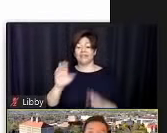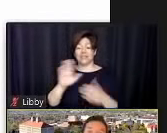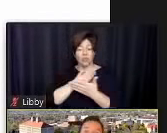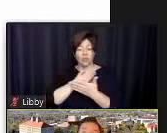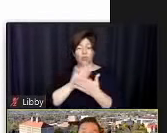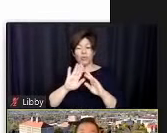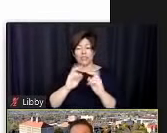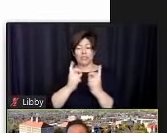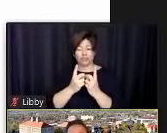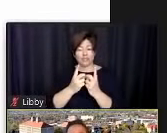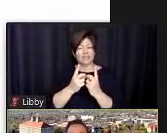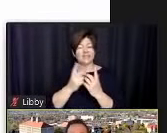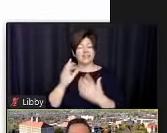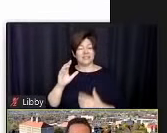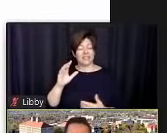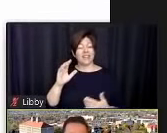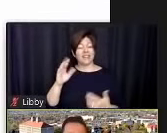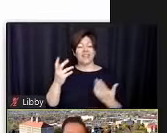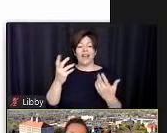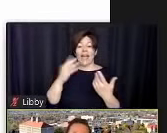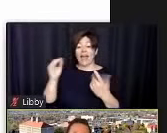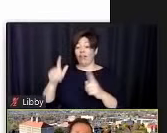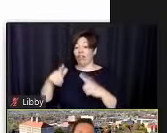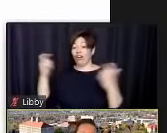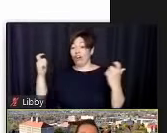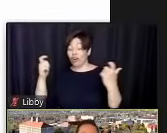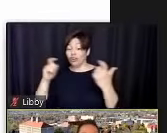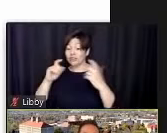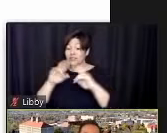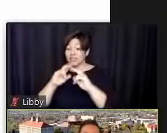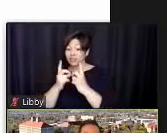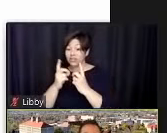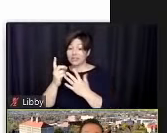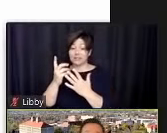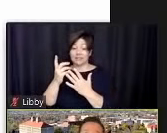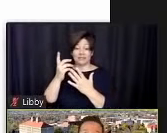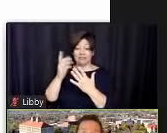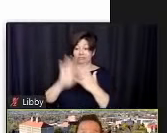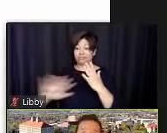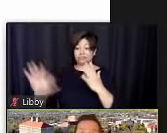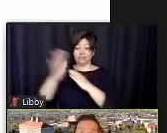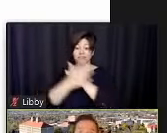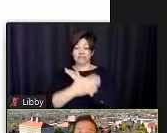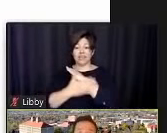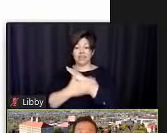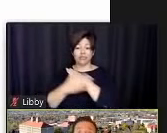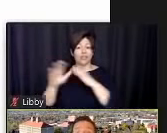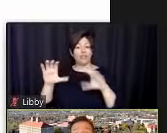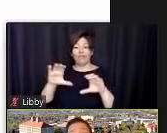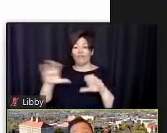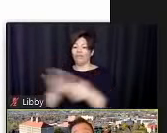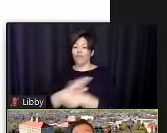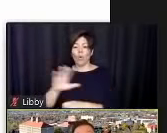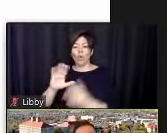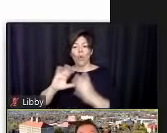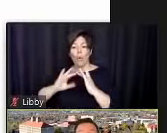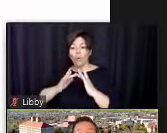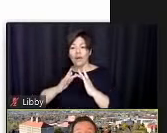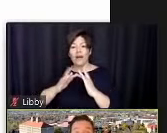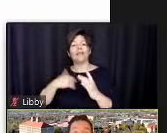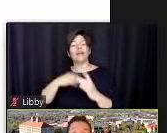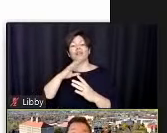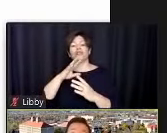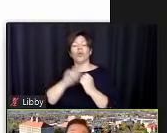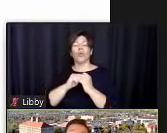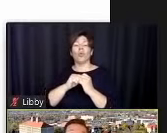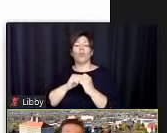out. Of course, the large districts throughout the country are going fully online. I'm interacting with the